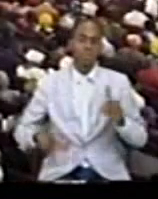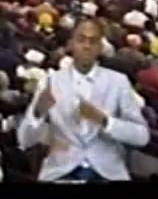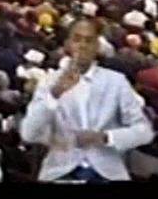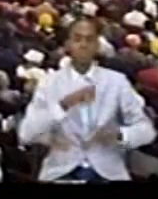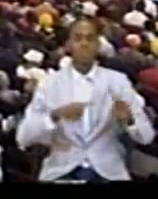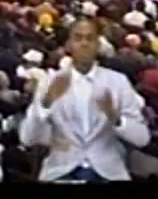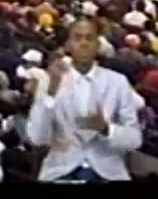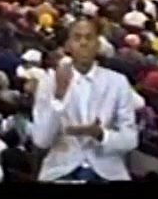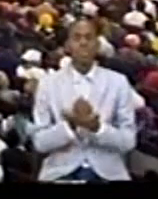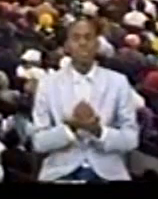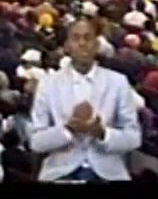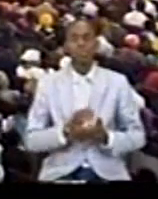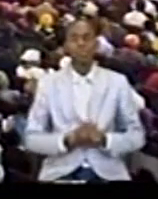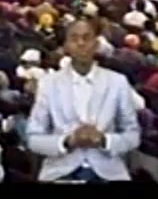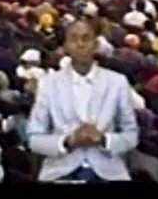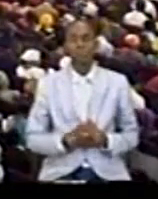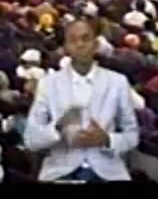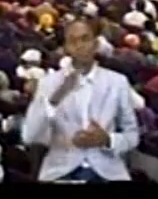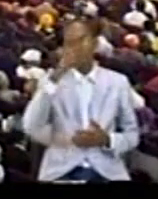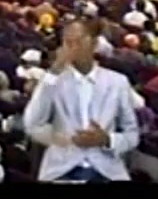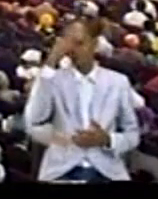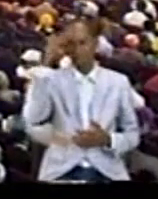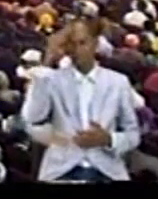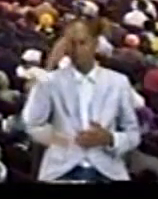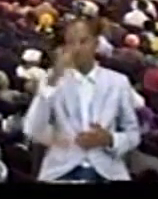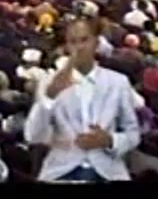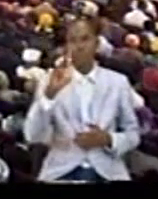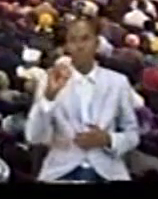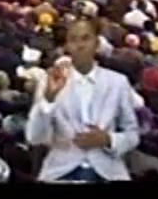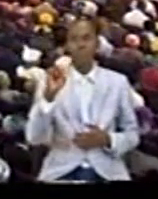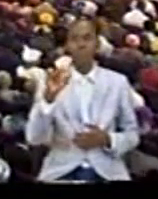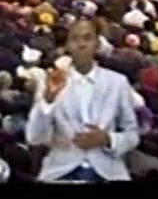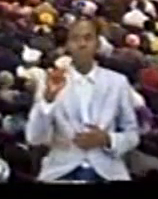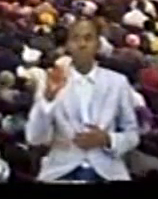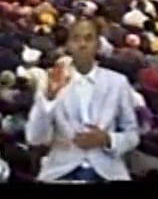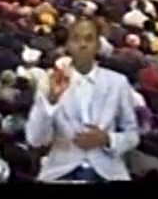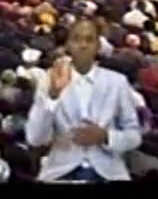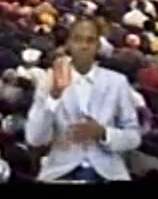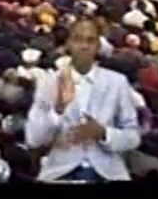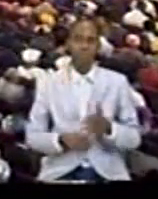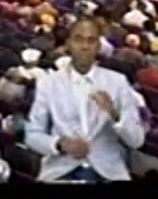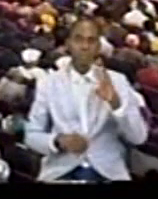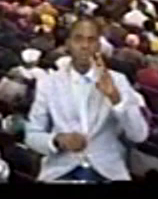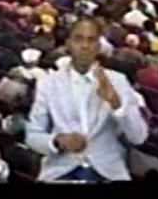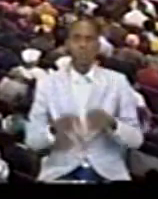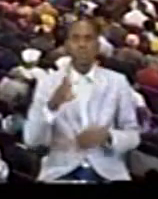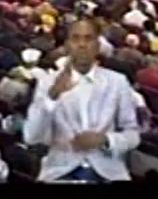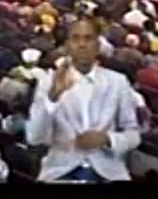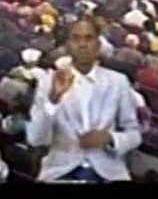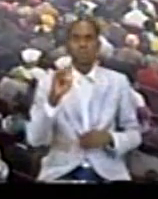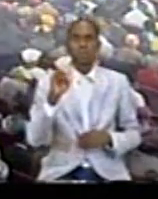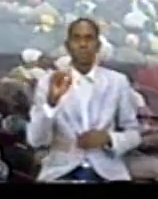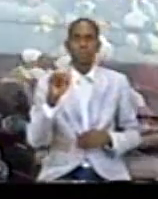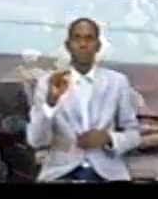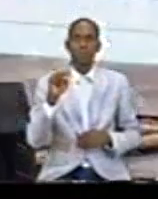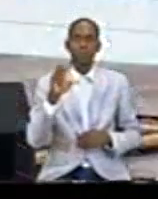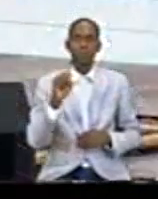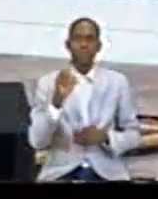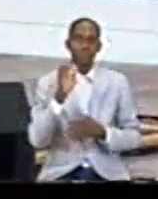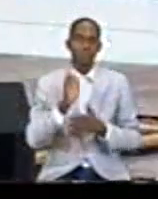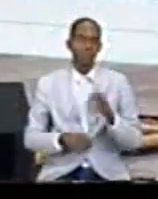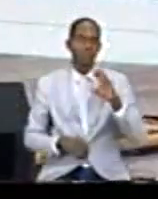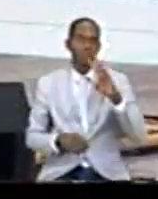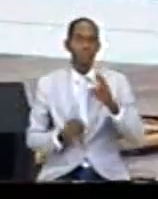Amen. Romans chapter 6. In Romans chapter 6, we're reading from